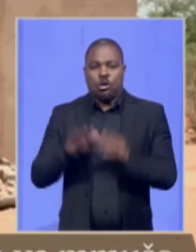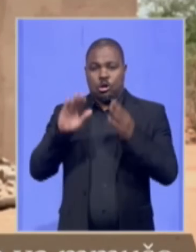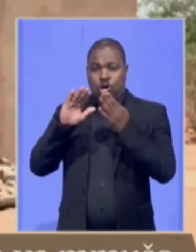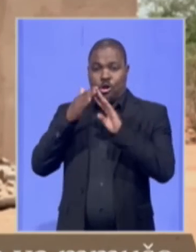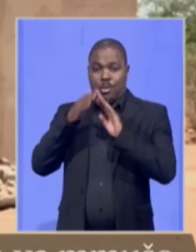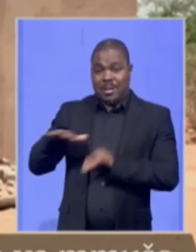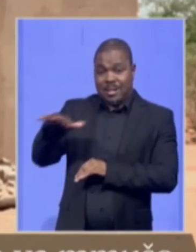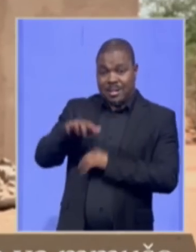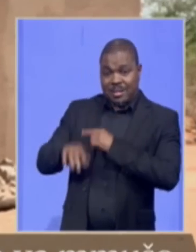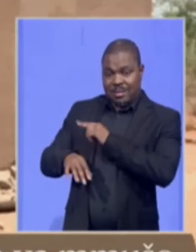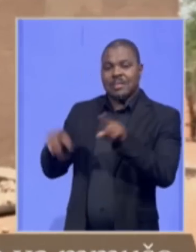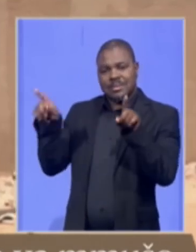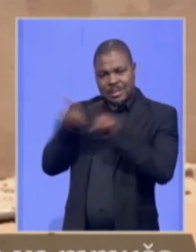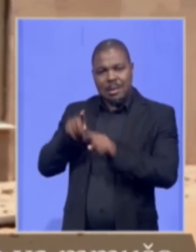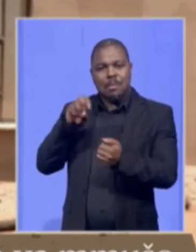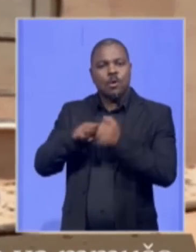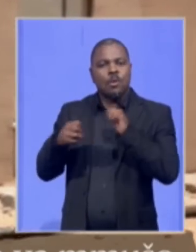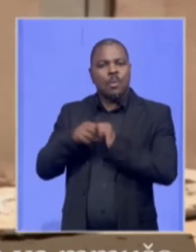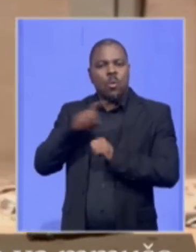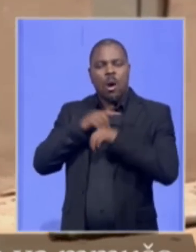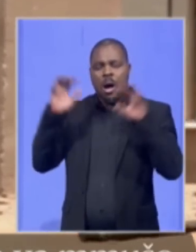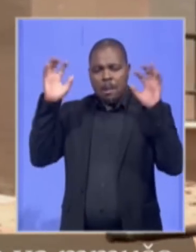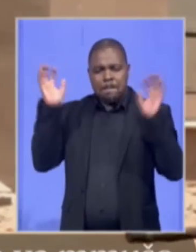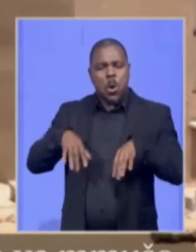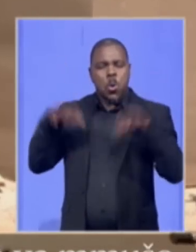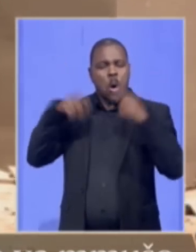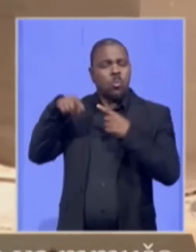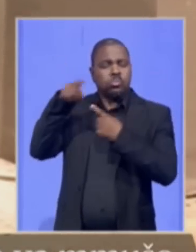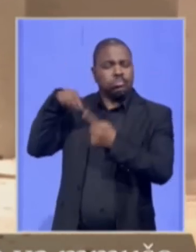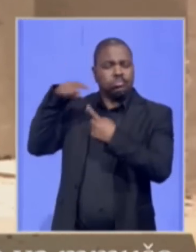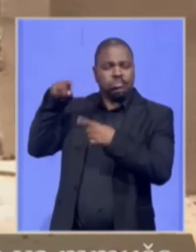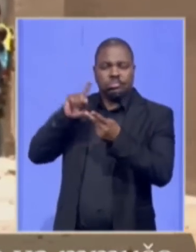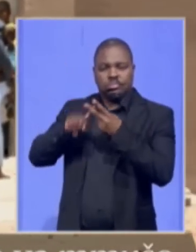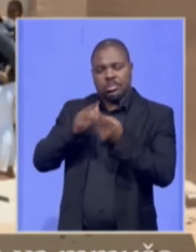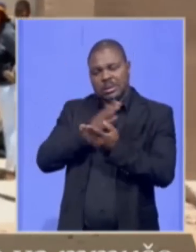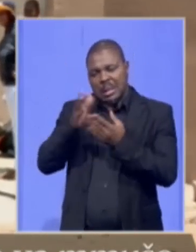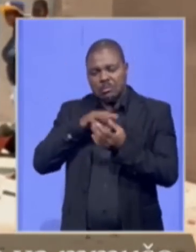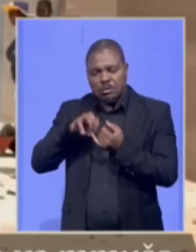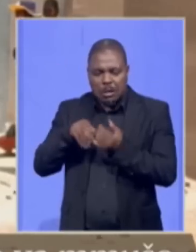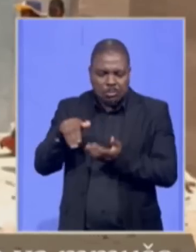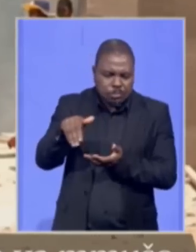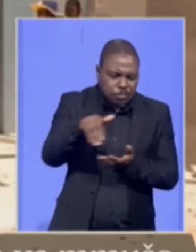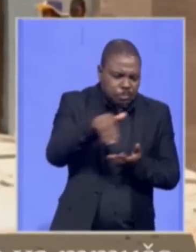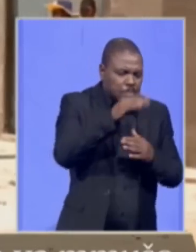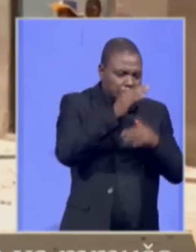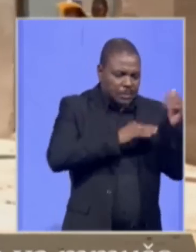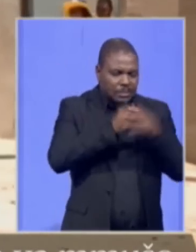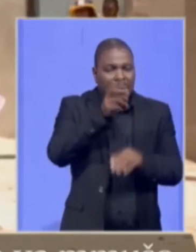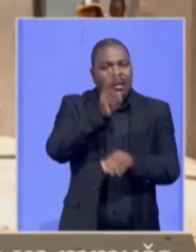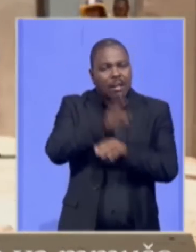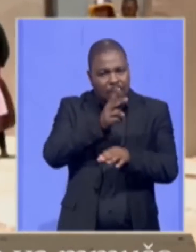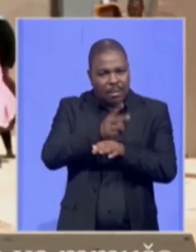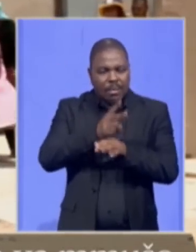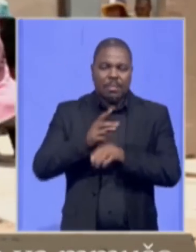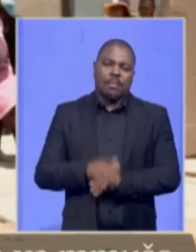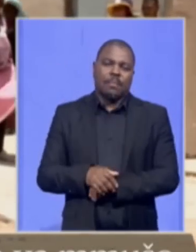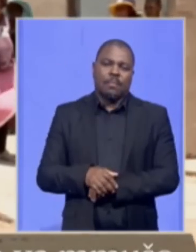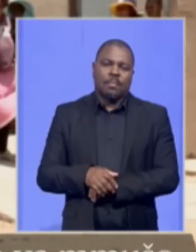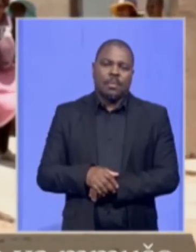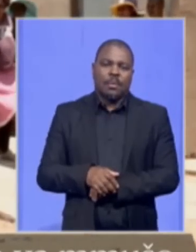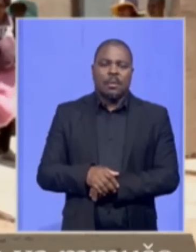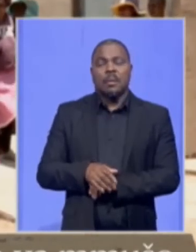tikologong ye le bona ba itemogetše mathata a go tla le dipula tša matlakadibe le go leka go kgoboketša seo se šetšego go aga leso a maphelo a bona. Ba